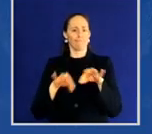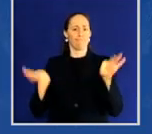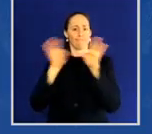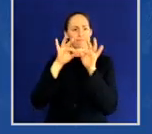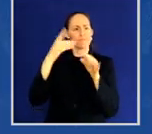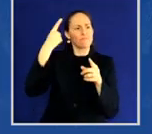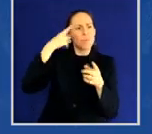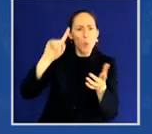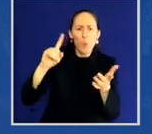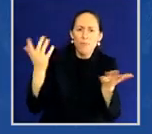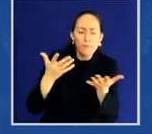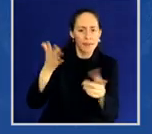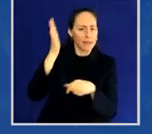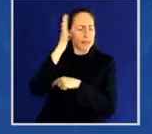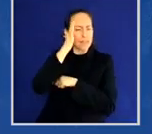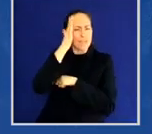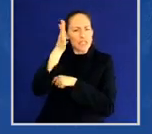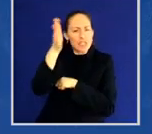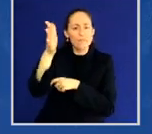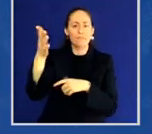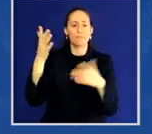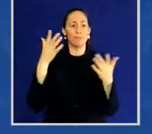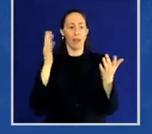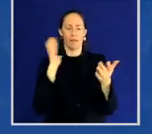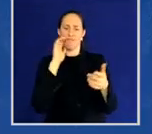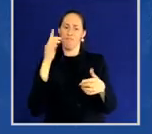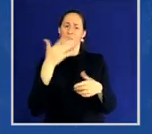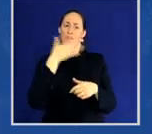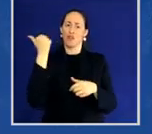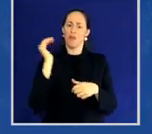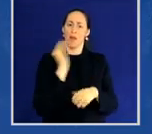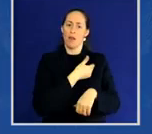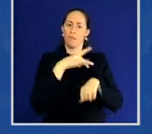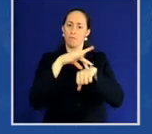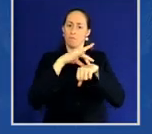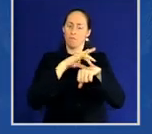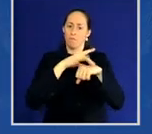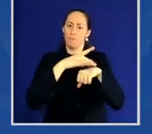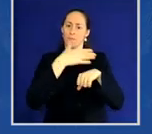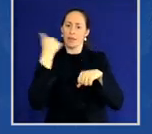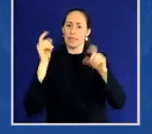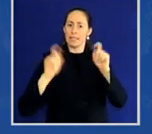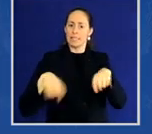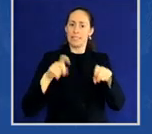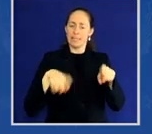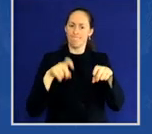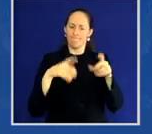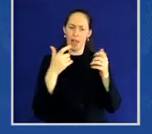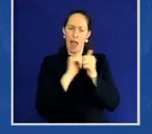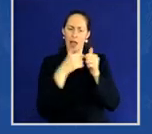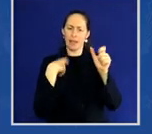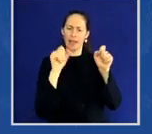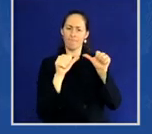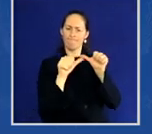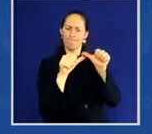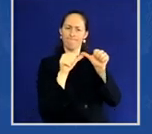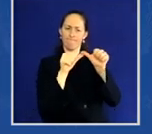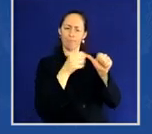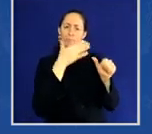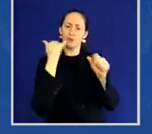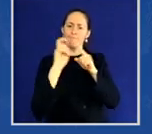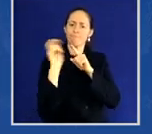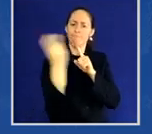in our planet. Amtrak provides a more sustainable mode of travel, and demand for rail travel will continue to